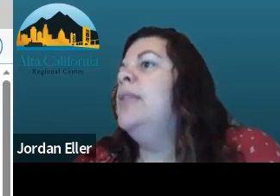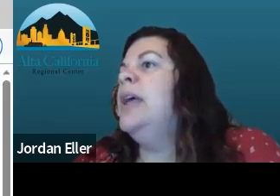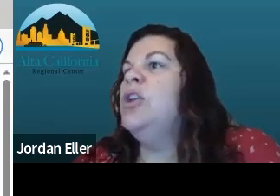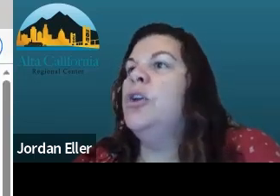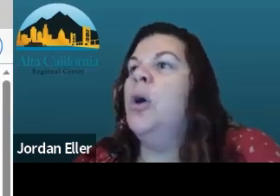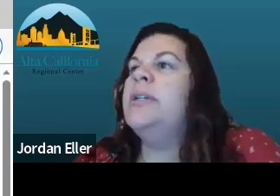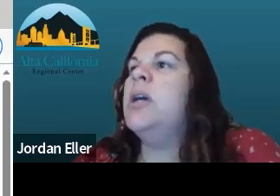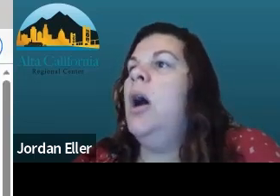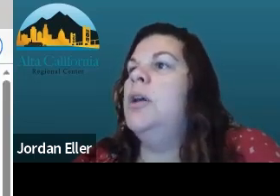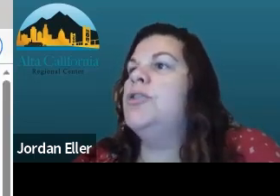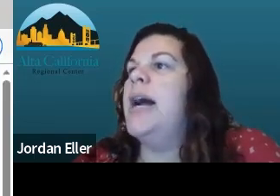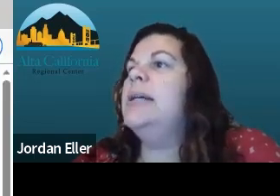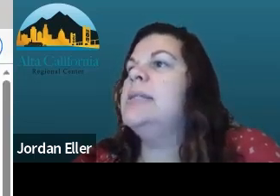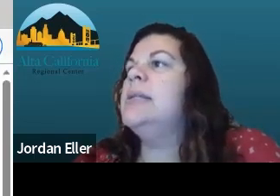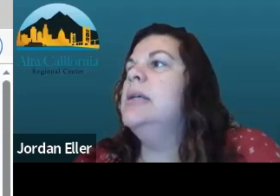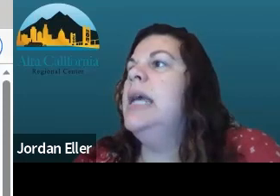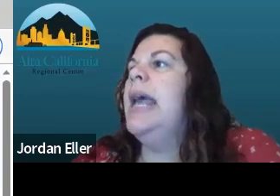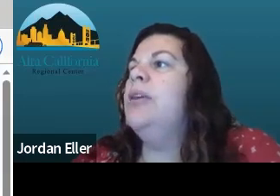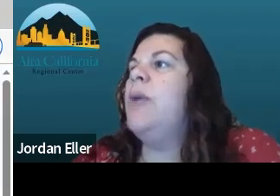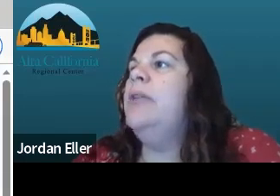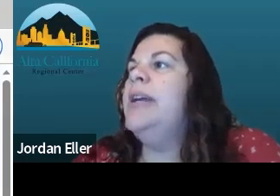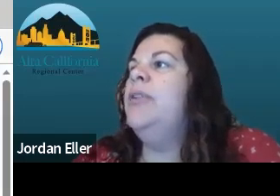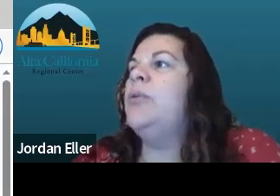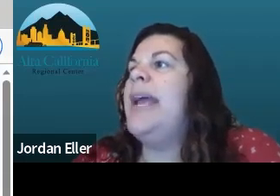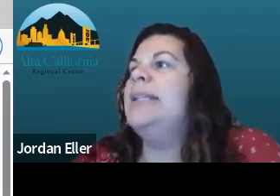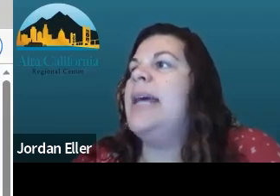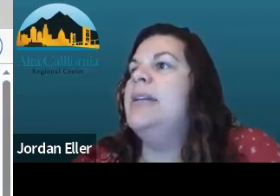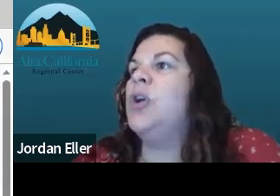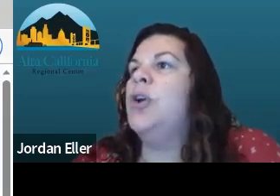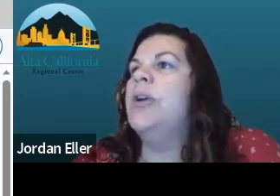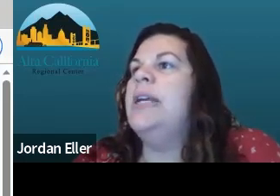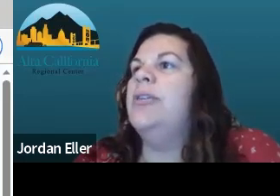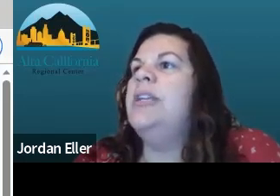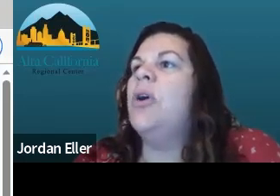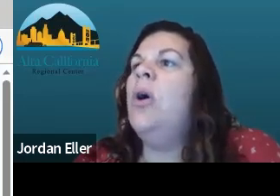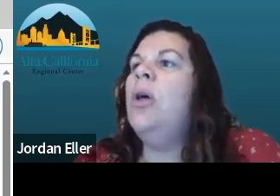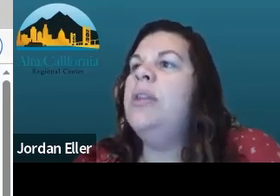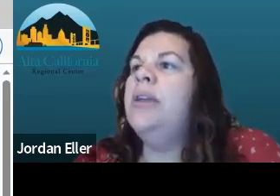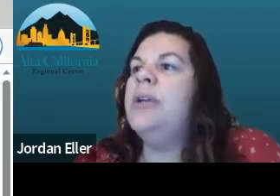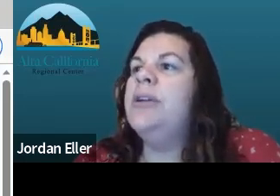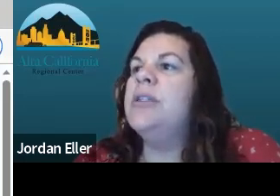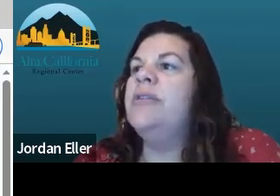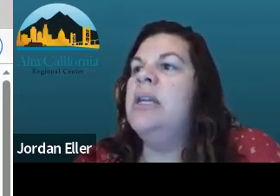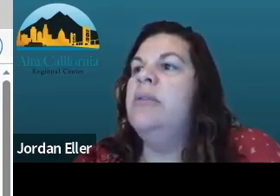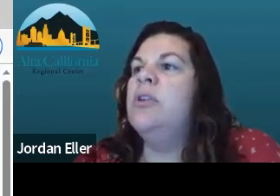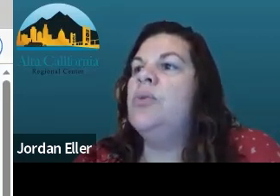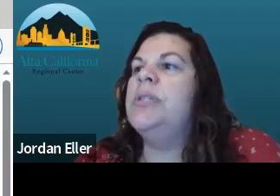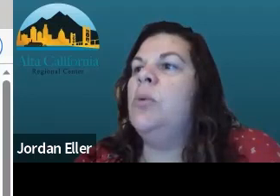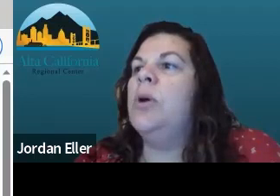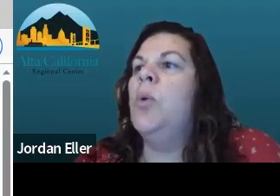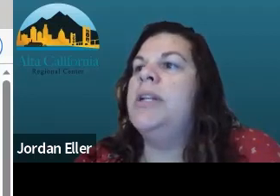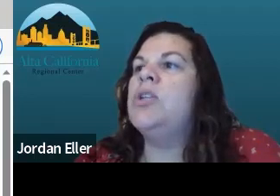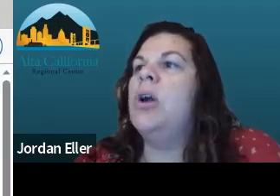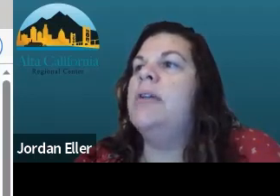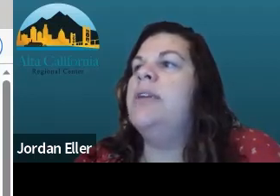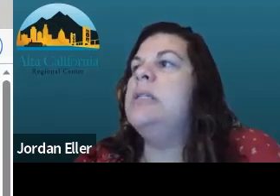and then you'd go into contracts, and then right over here on the right-hand side is our current year. These are all the other years of the individuals that